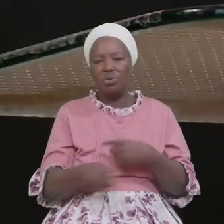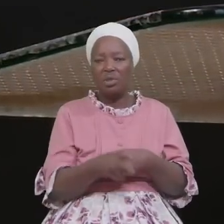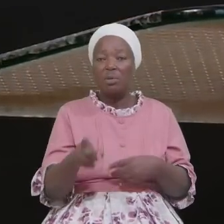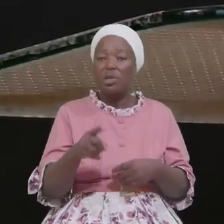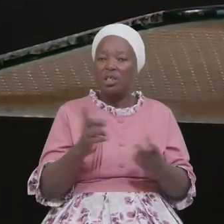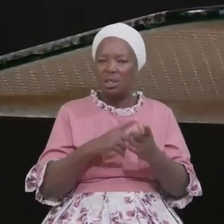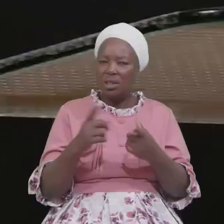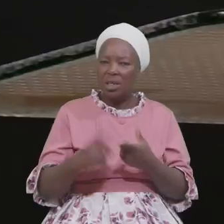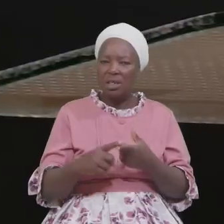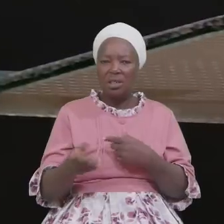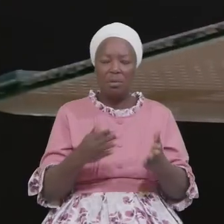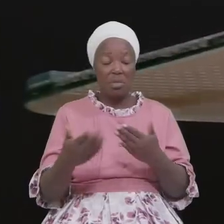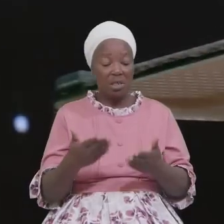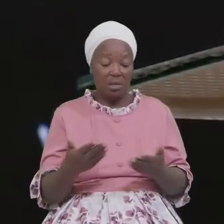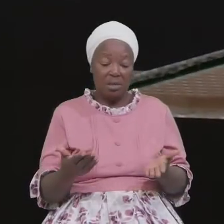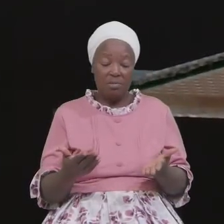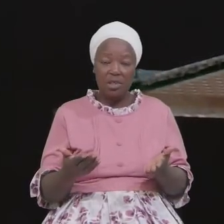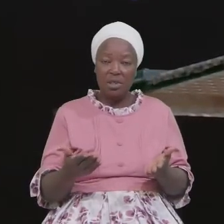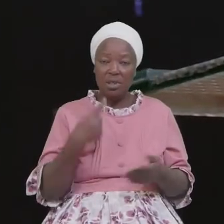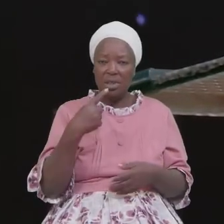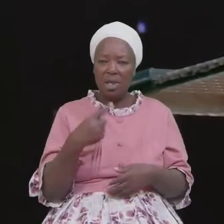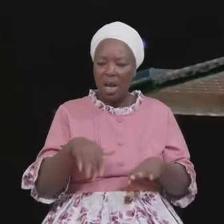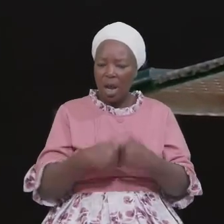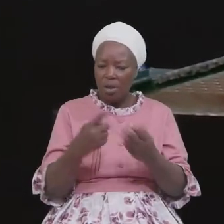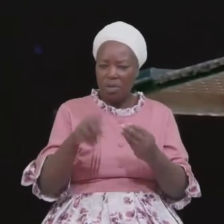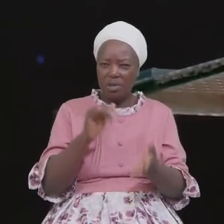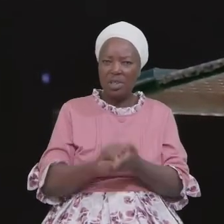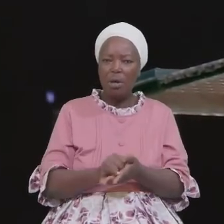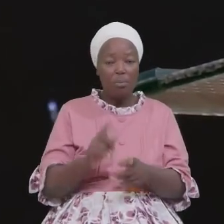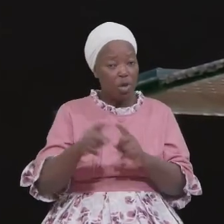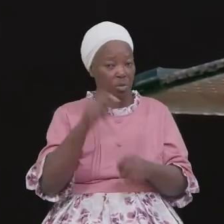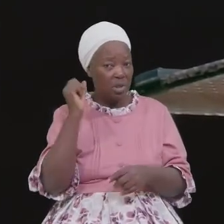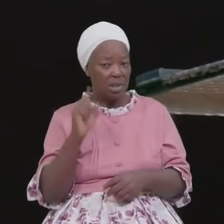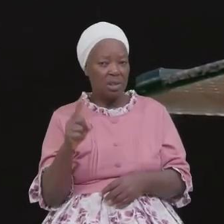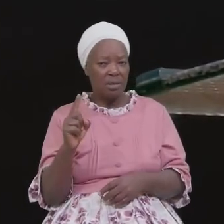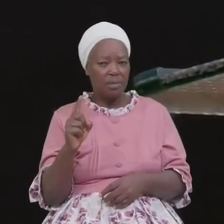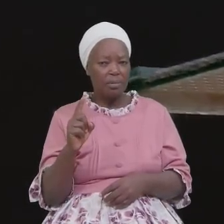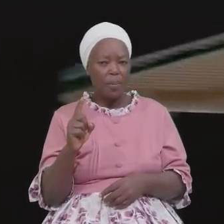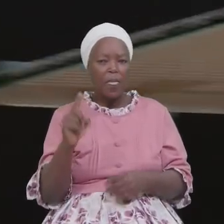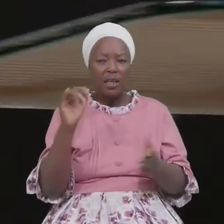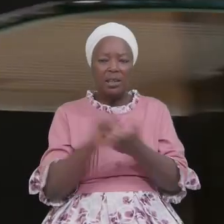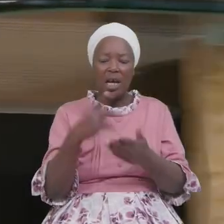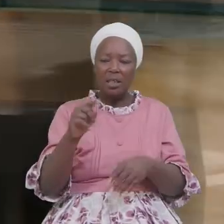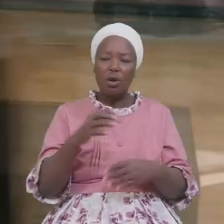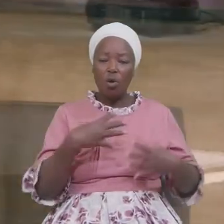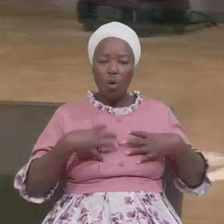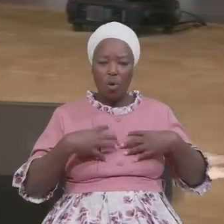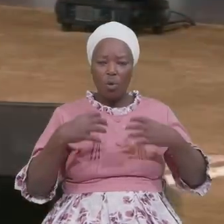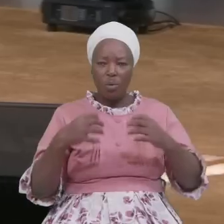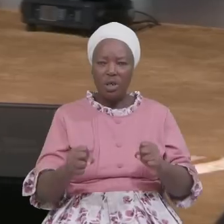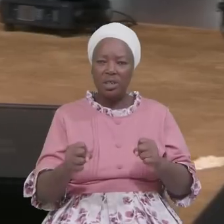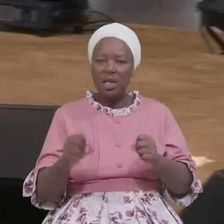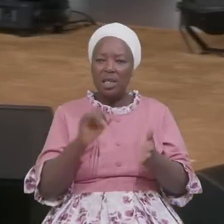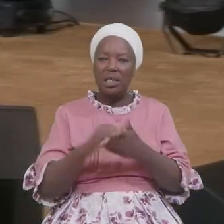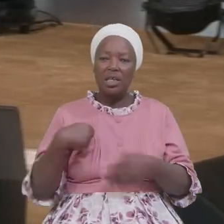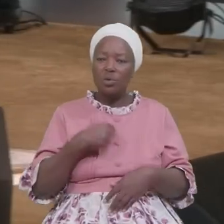they might, you know, say, how about that? But you understand that the courage we need